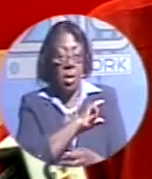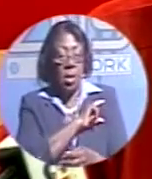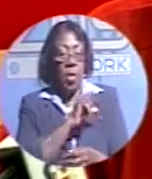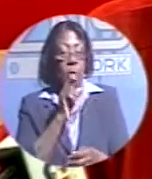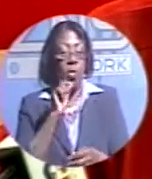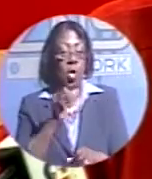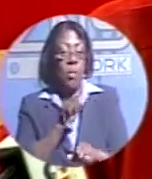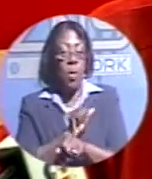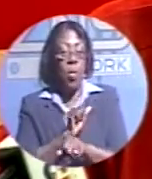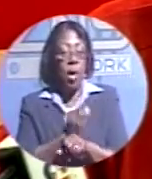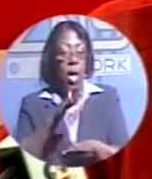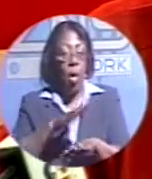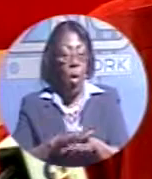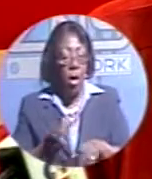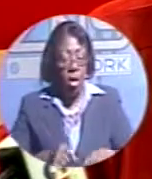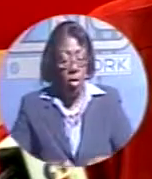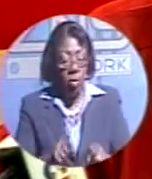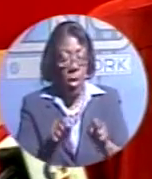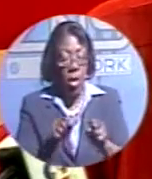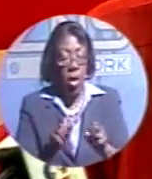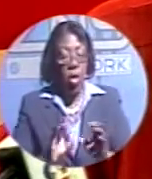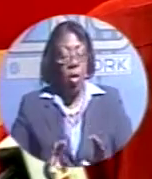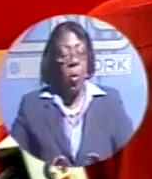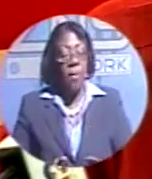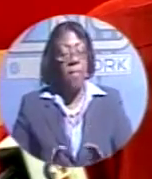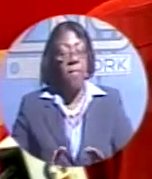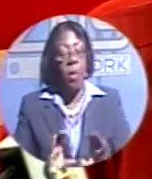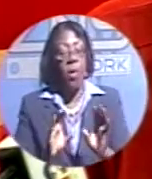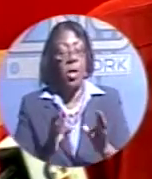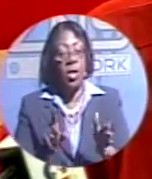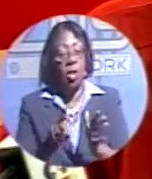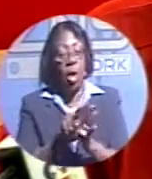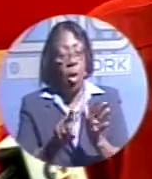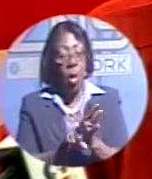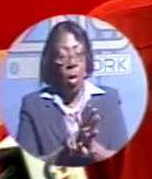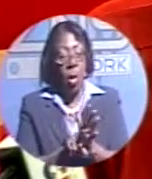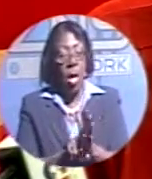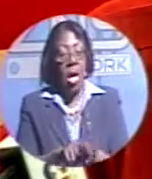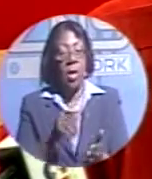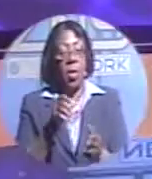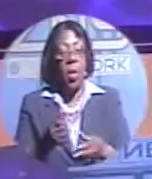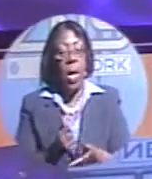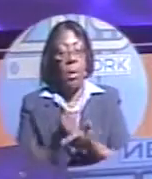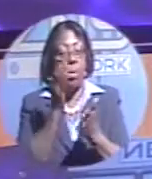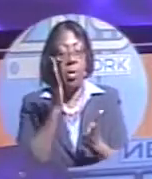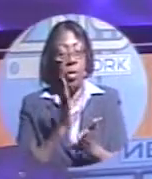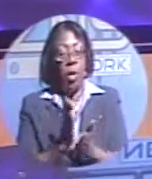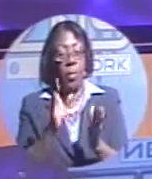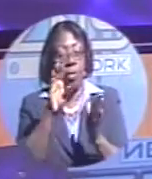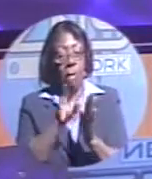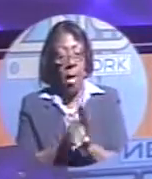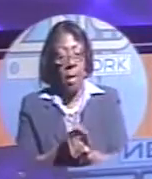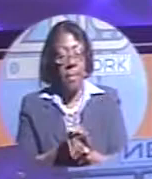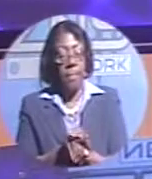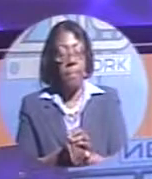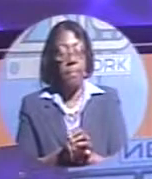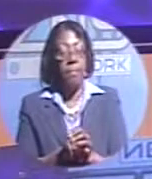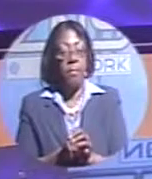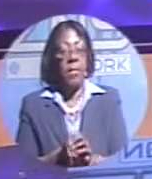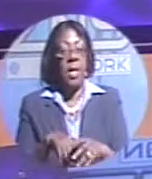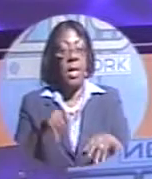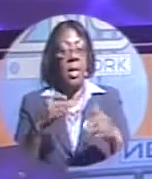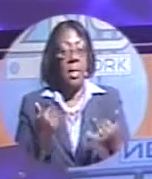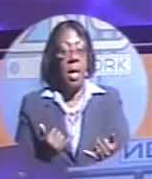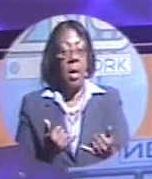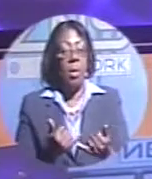on our streets to enforce the law and to serve as a deterrent to crime. Now, attempts were made to